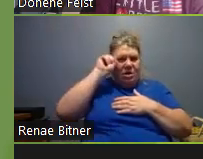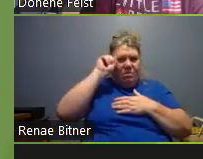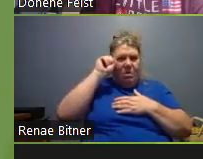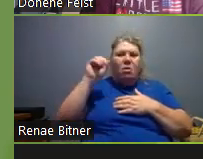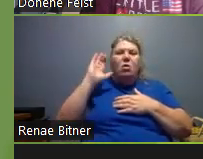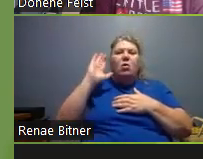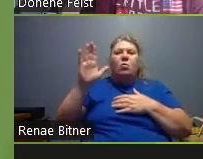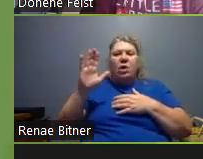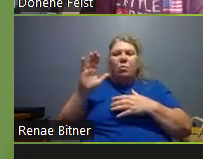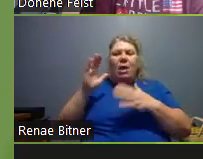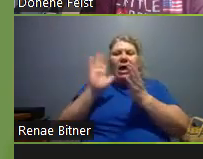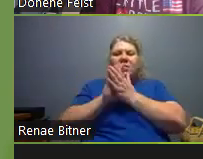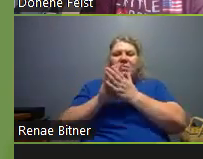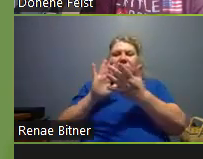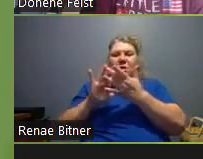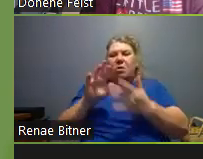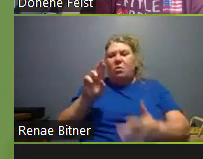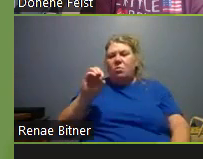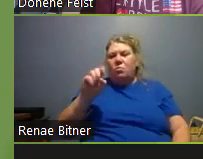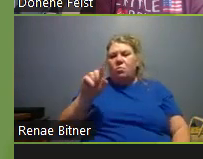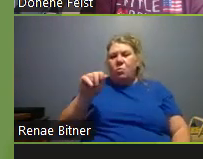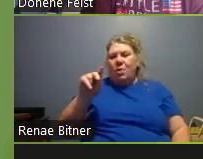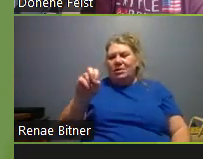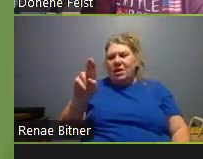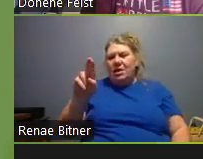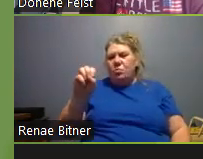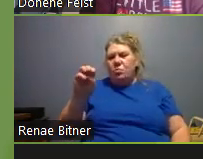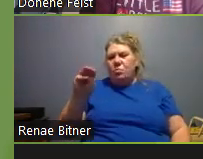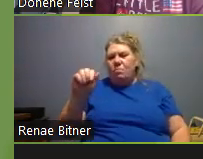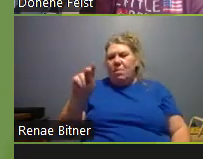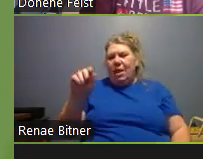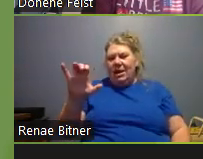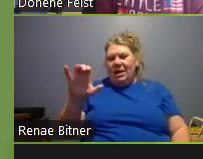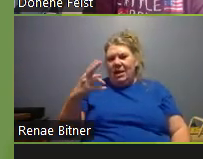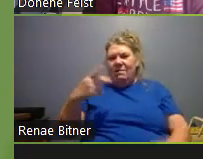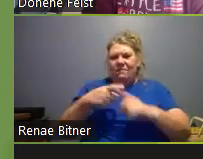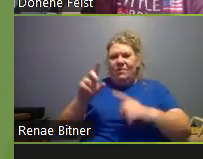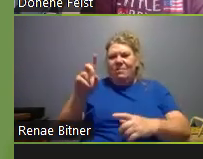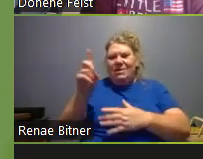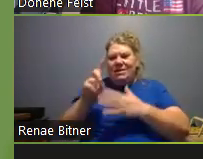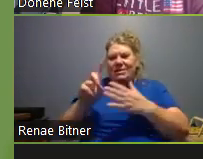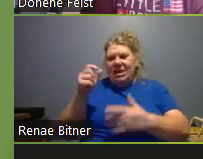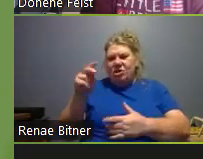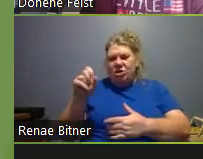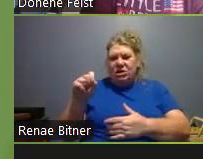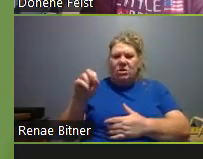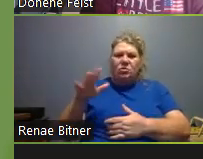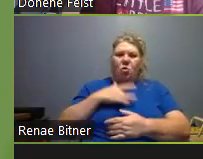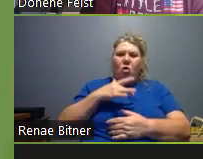Roxanne Romanek from Designer Genes, or if they have a heart condition, or just whatever they